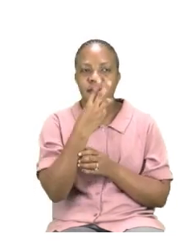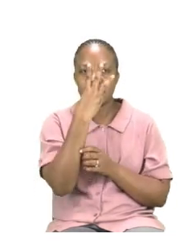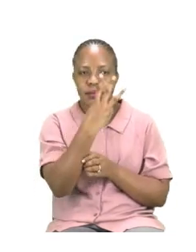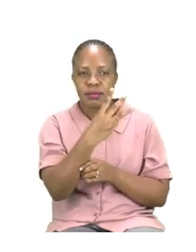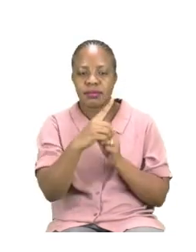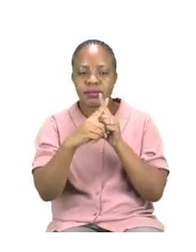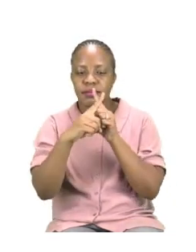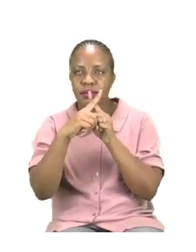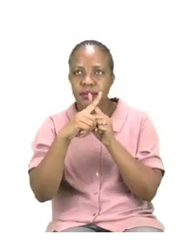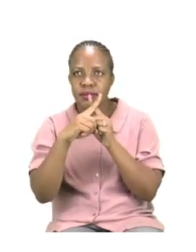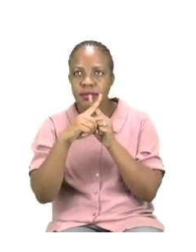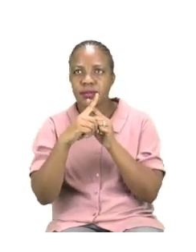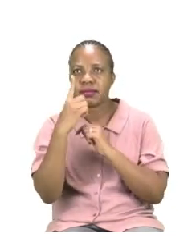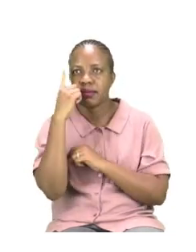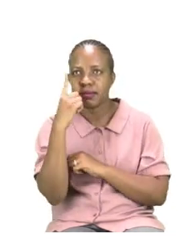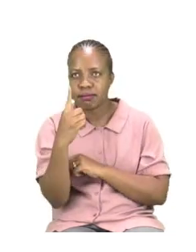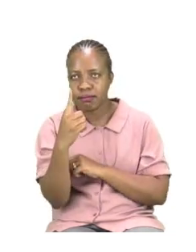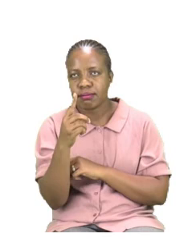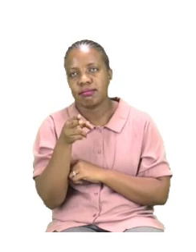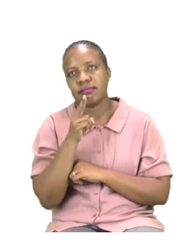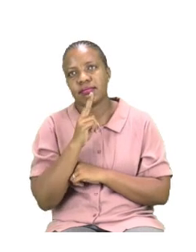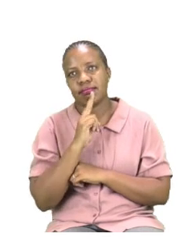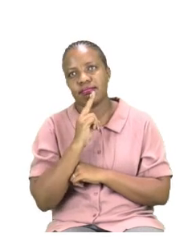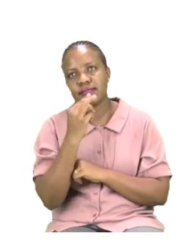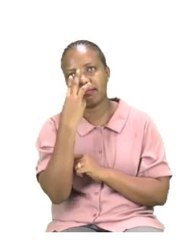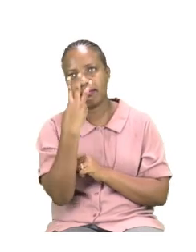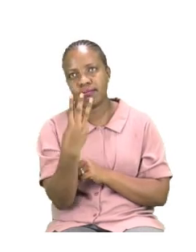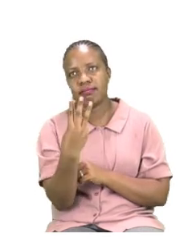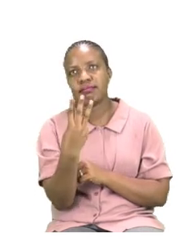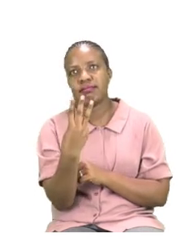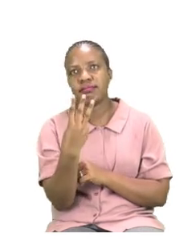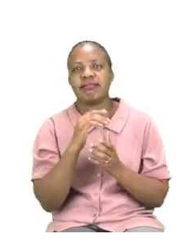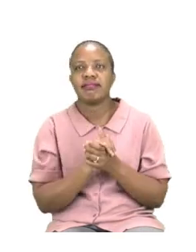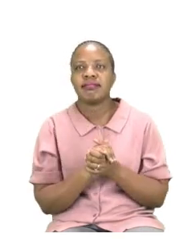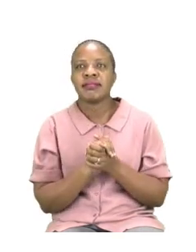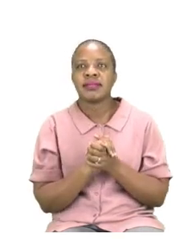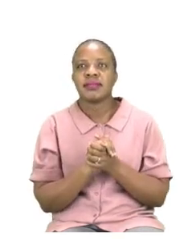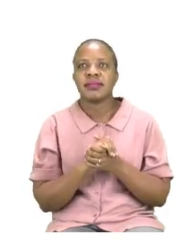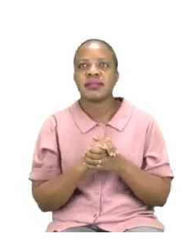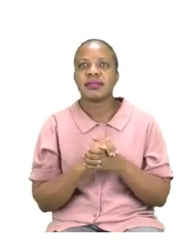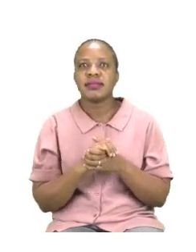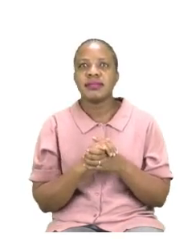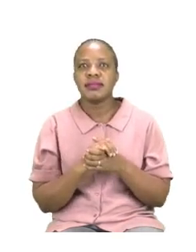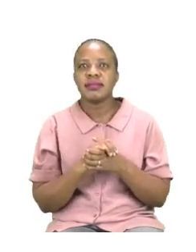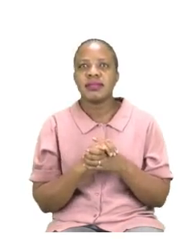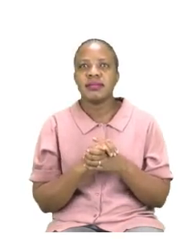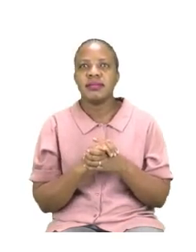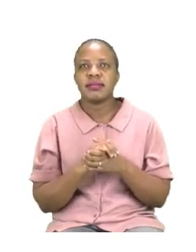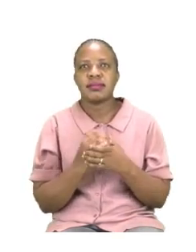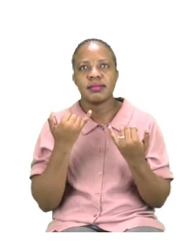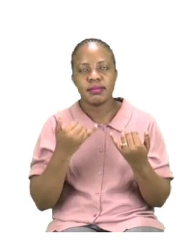1, our answer is 3. So we need to now add 3 more